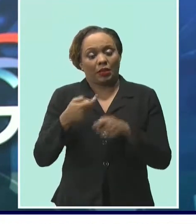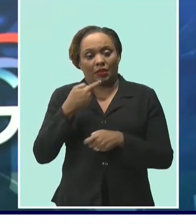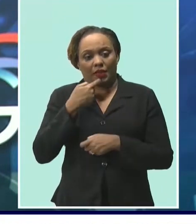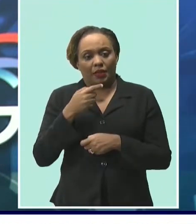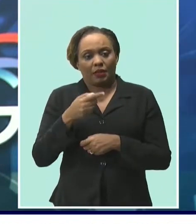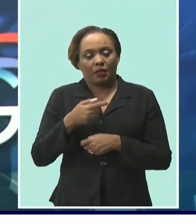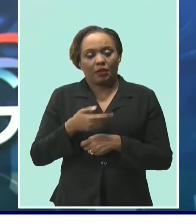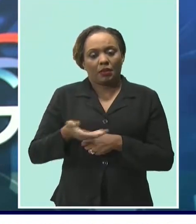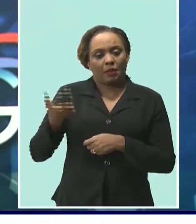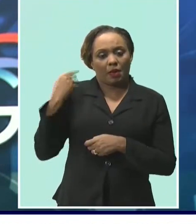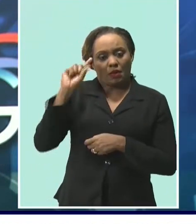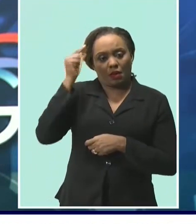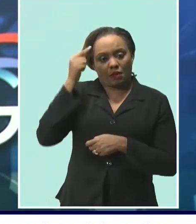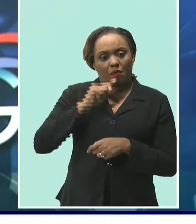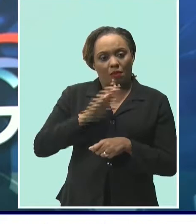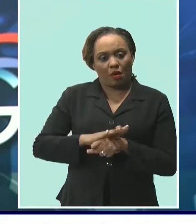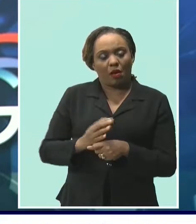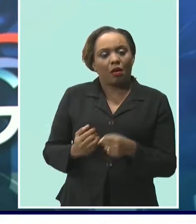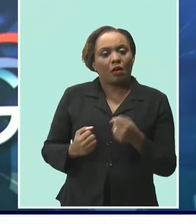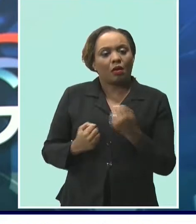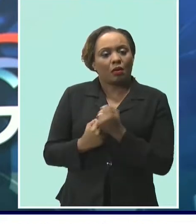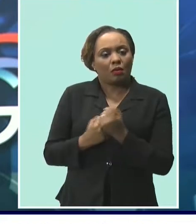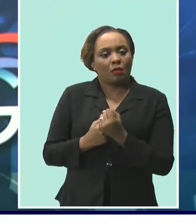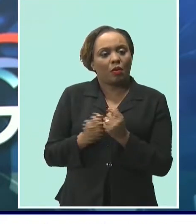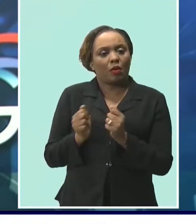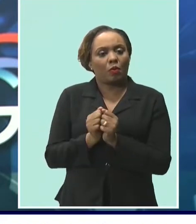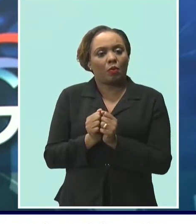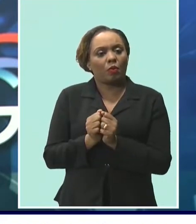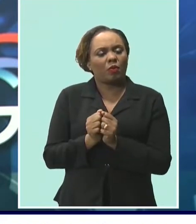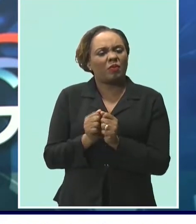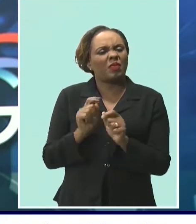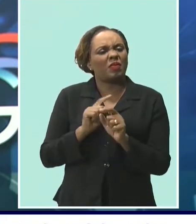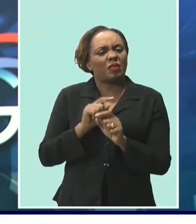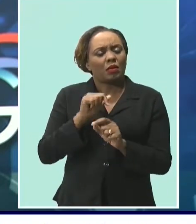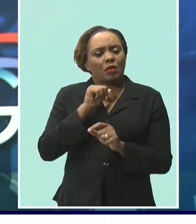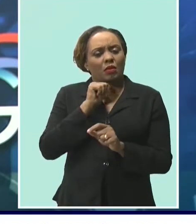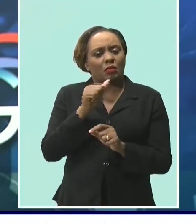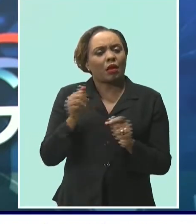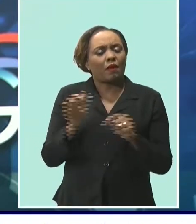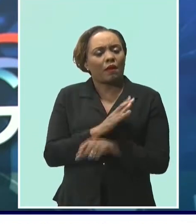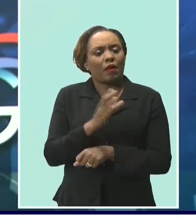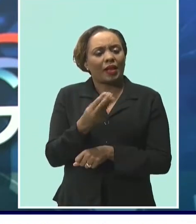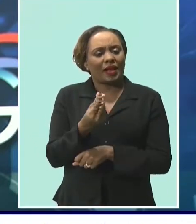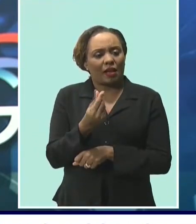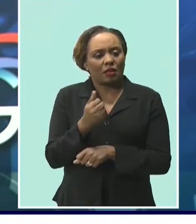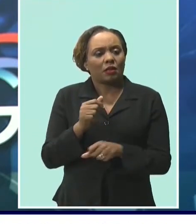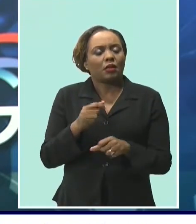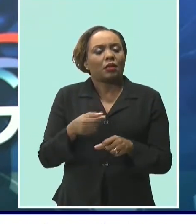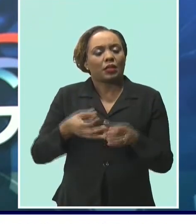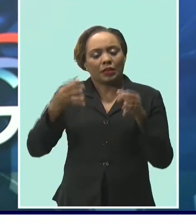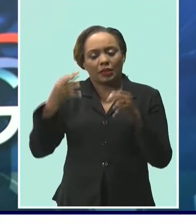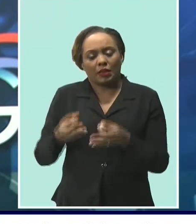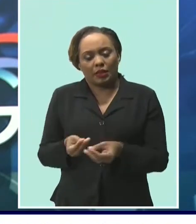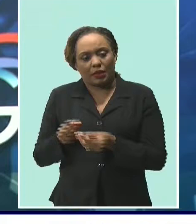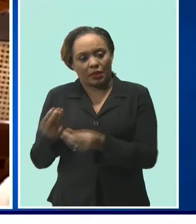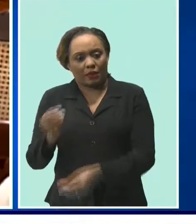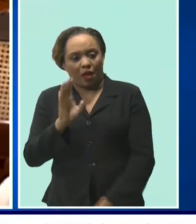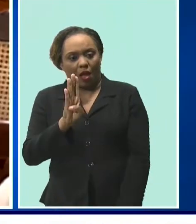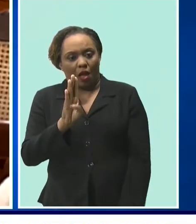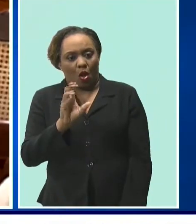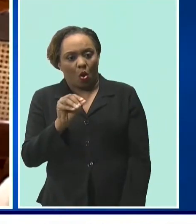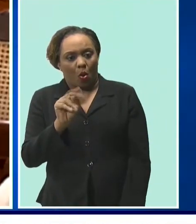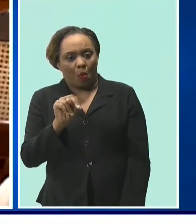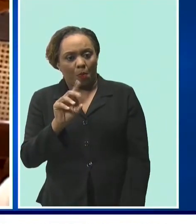the time pledged support through promissory notes, Sagicor Life had requested to be issued with bonds instead. In an effort